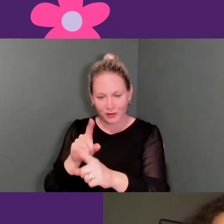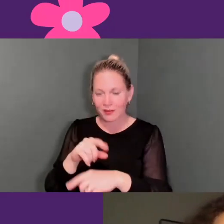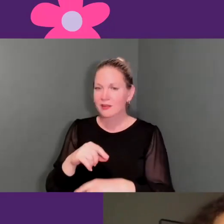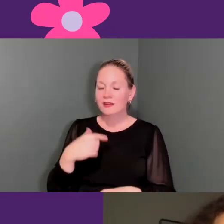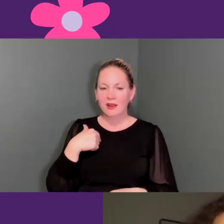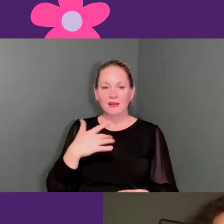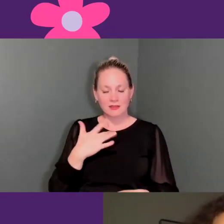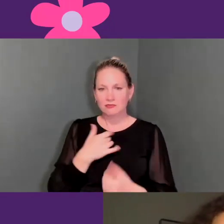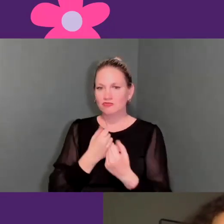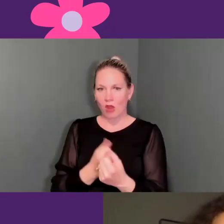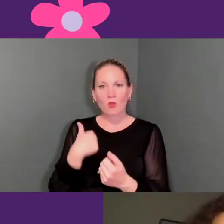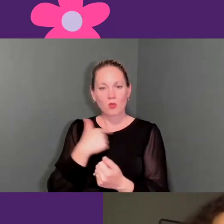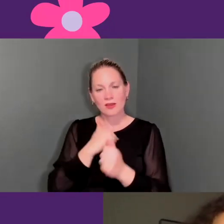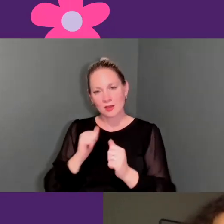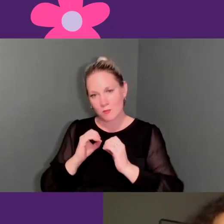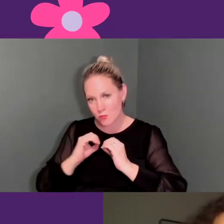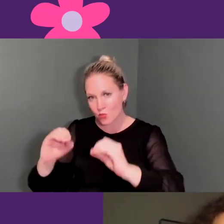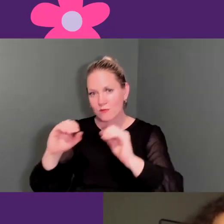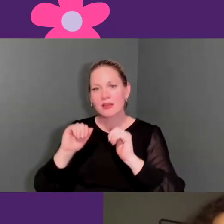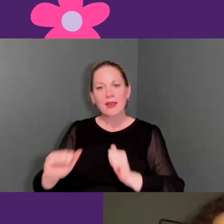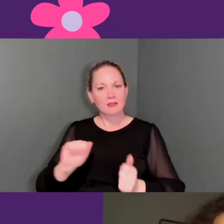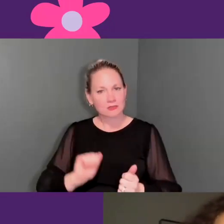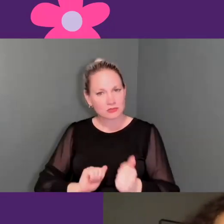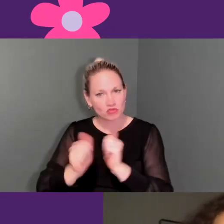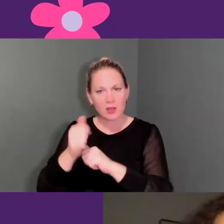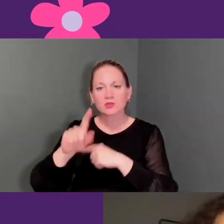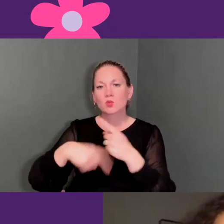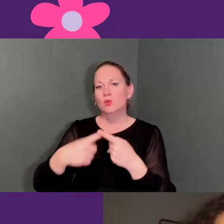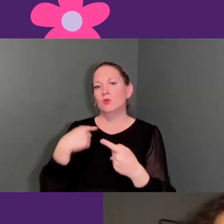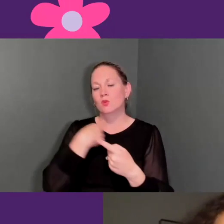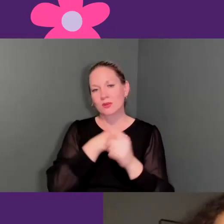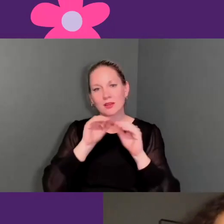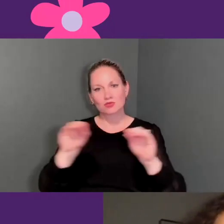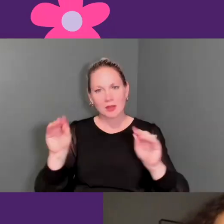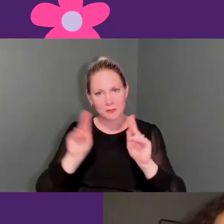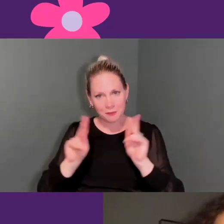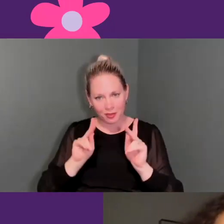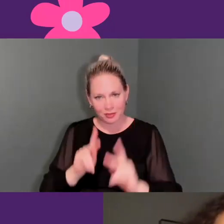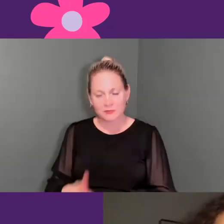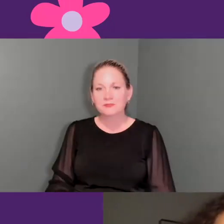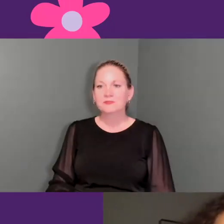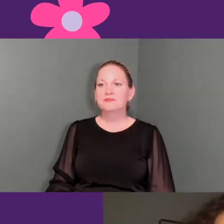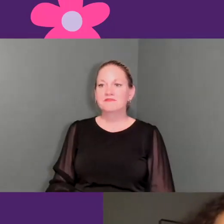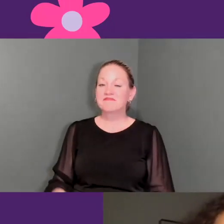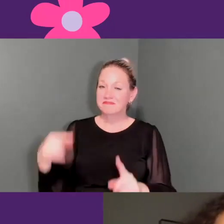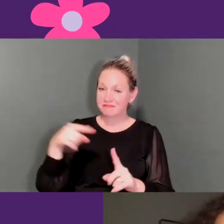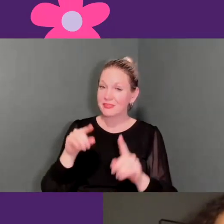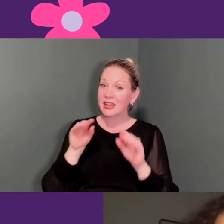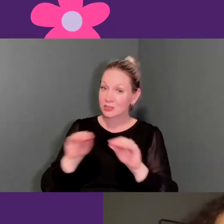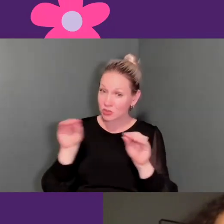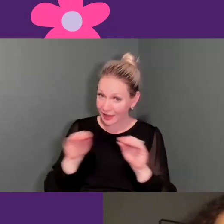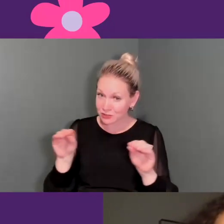move the needle and make change when we educate people. I think education, being your own